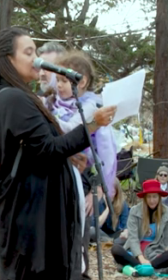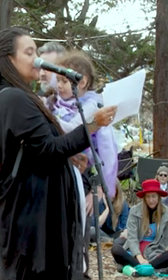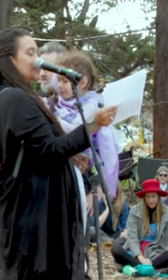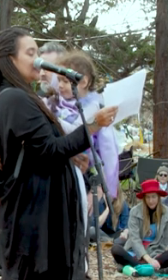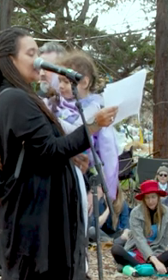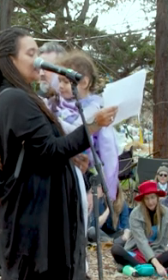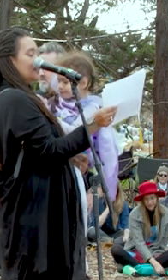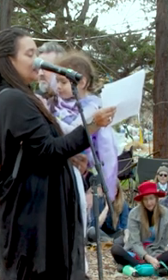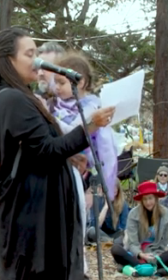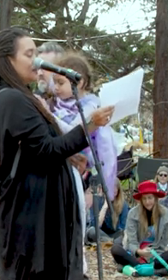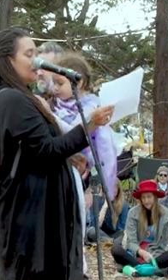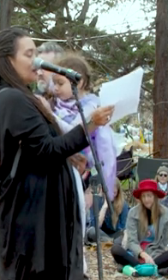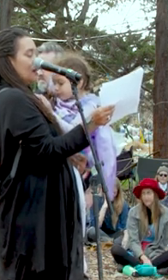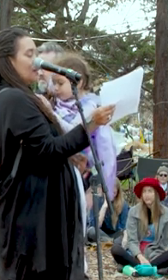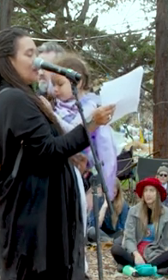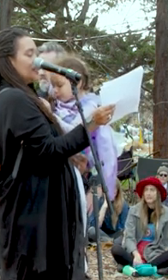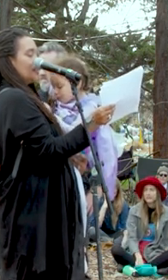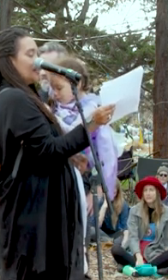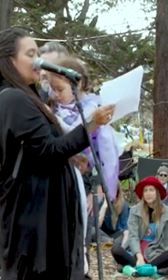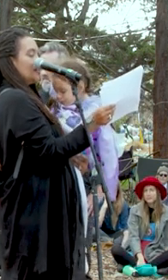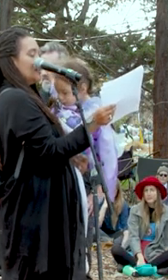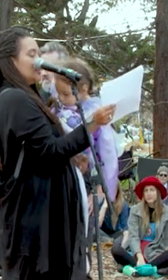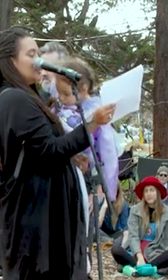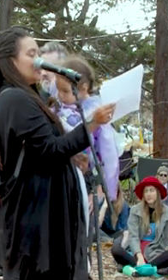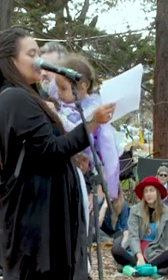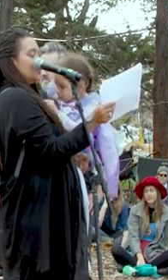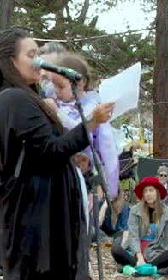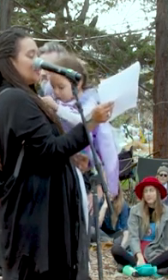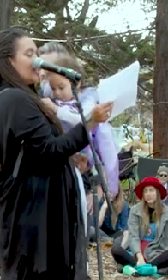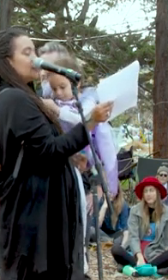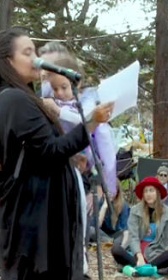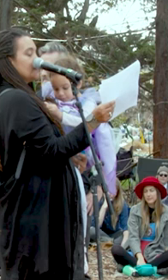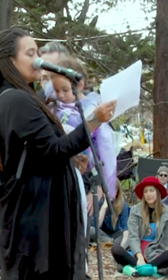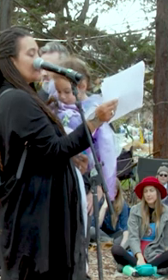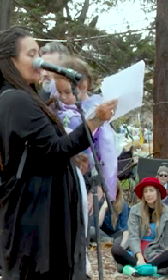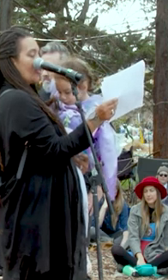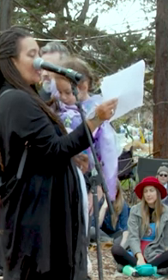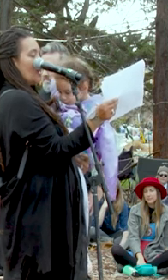Marilyn Joyce Peterson, Marta Trissell,